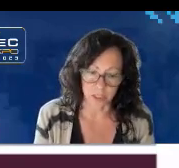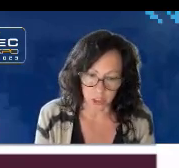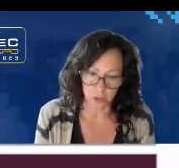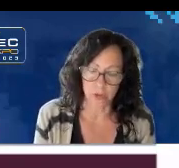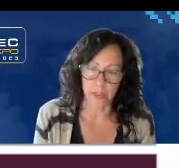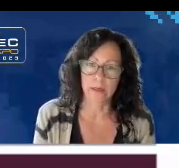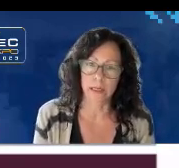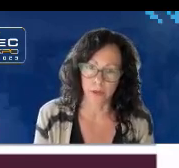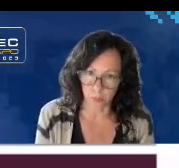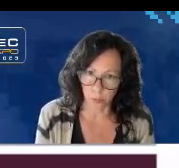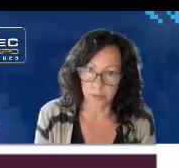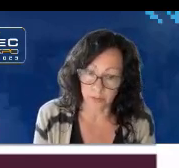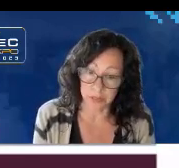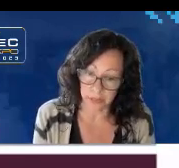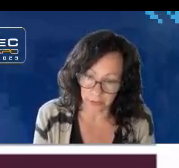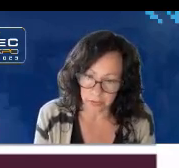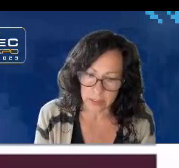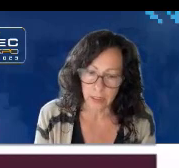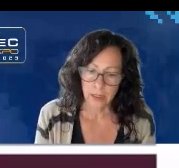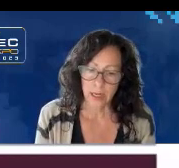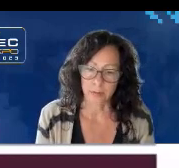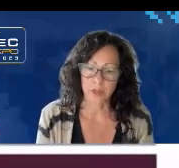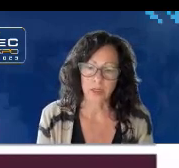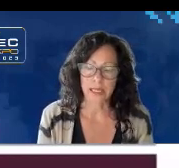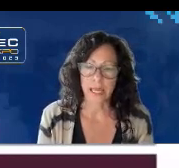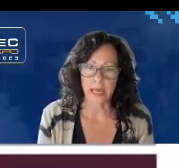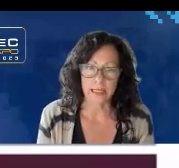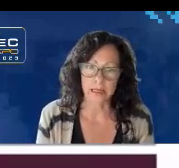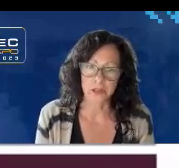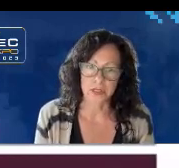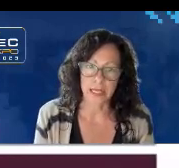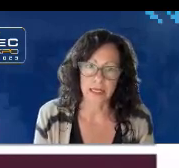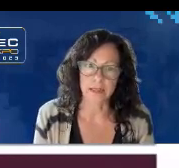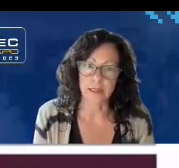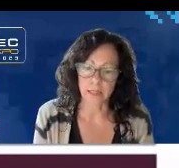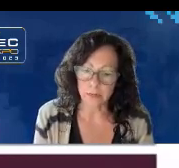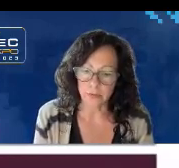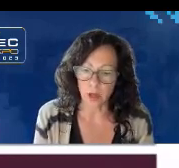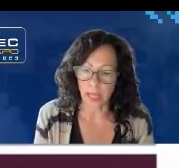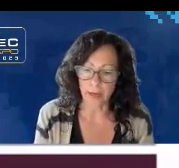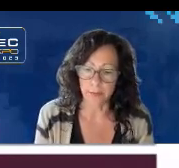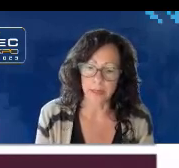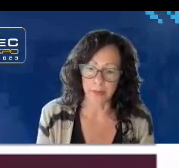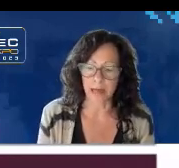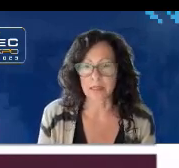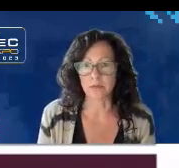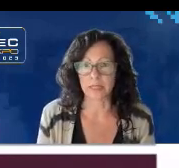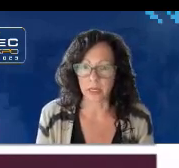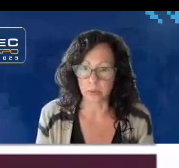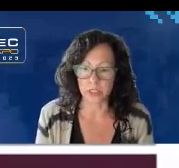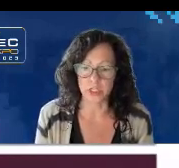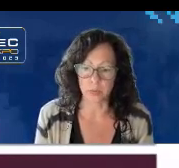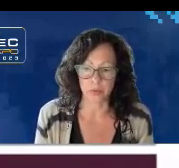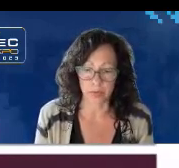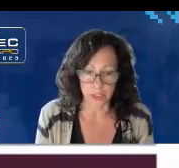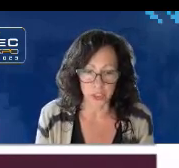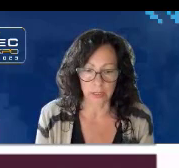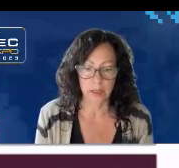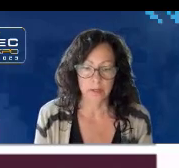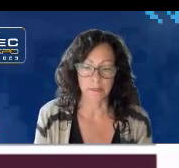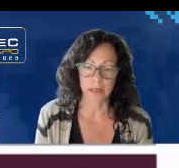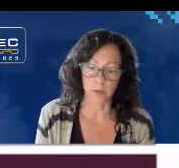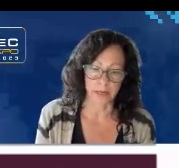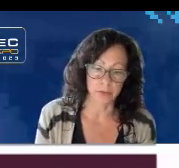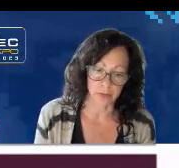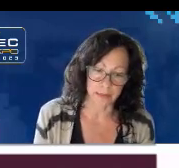experiences as children in their formative years, looking at and understanding the lifelong impacts of language